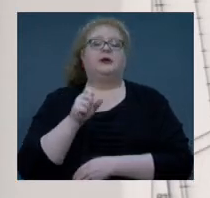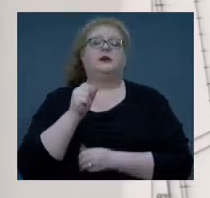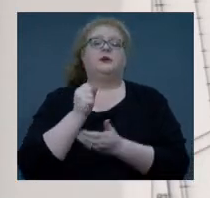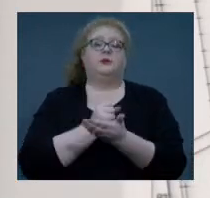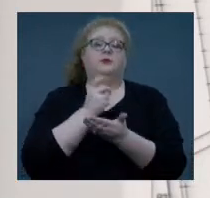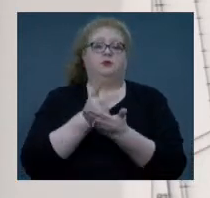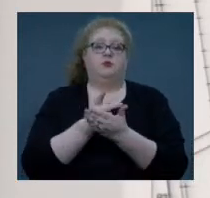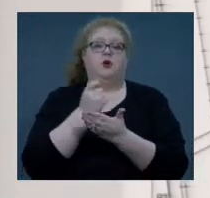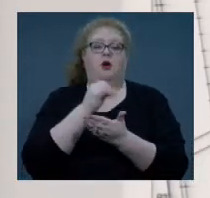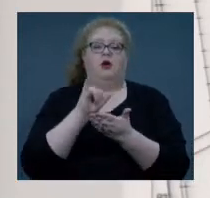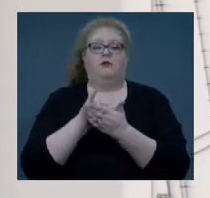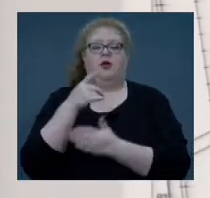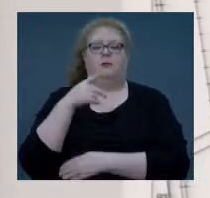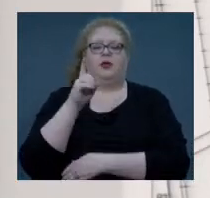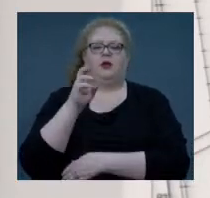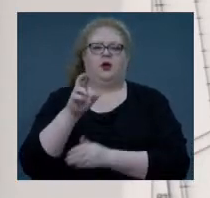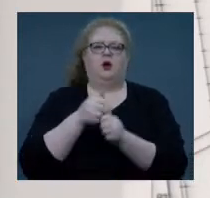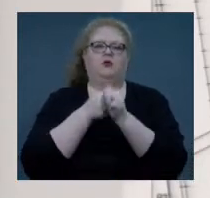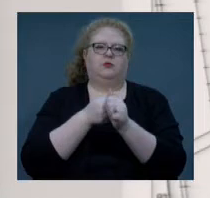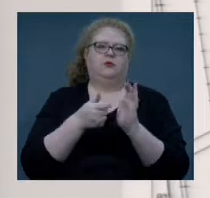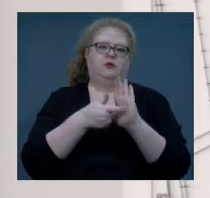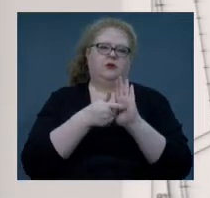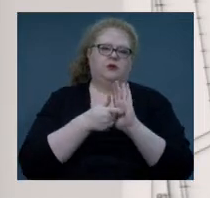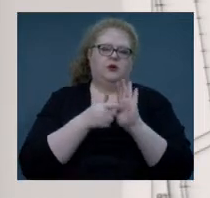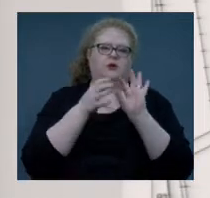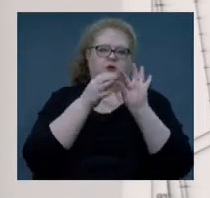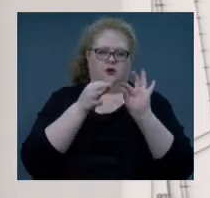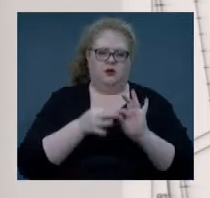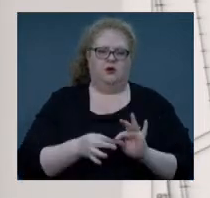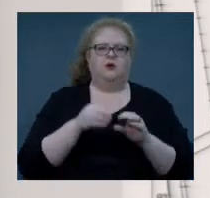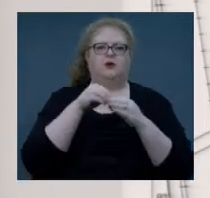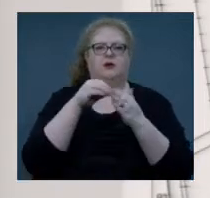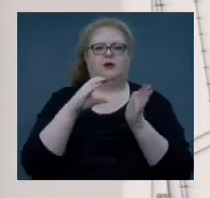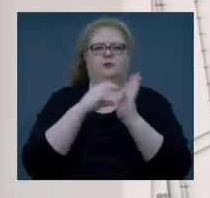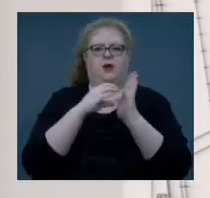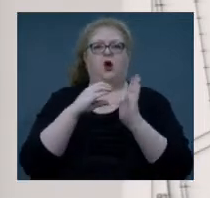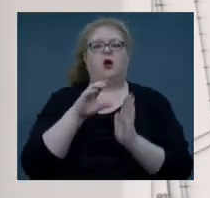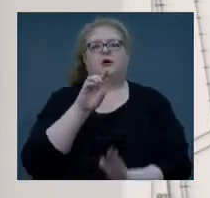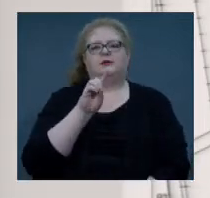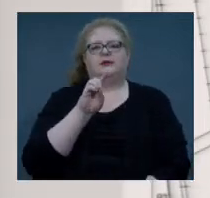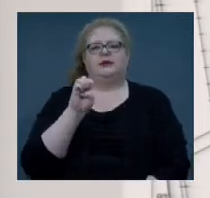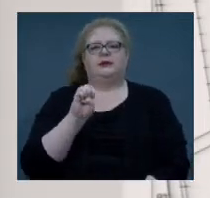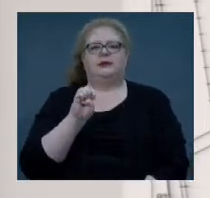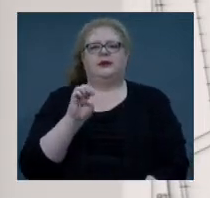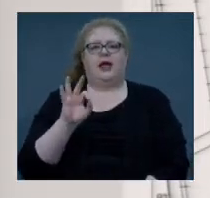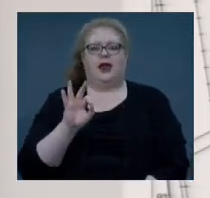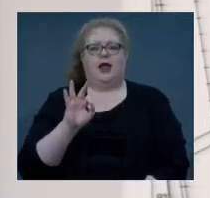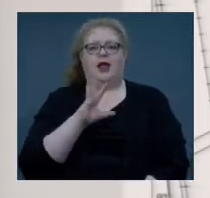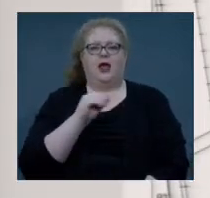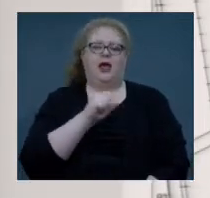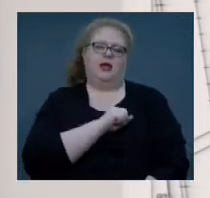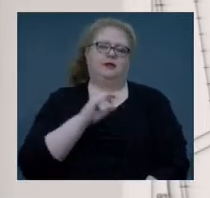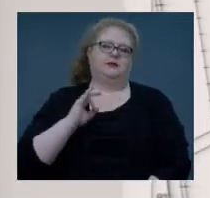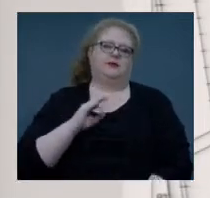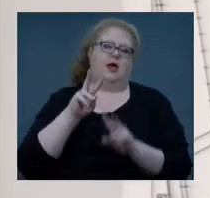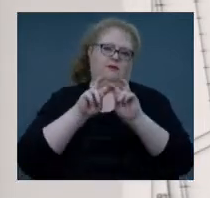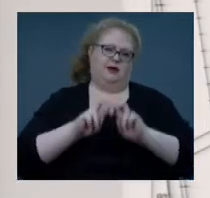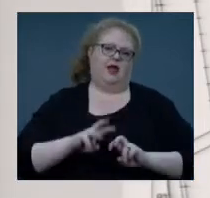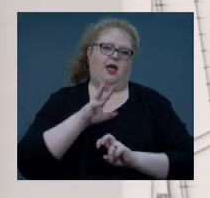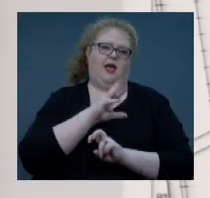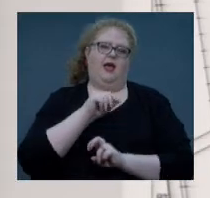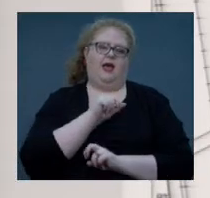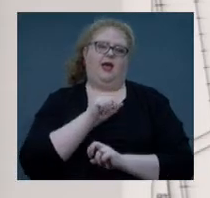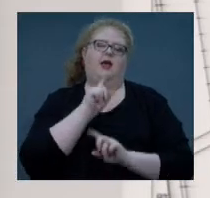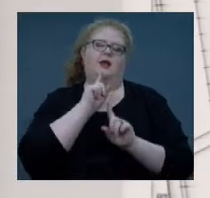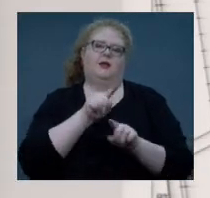of the PDR subject to compliance with the comments and conditions outlined in paragraphs D, E, and F, and the staff analysis in the agenda